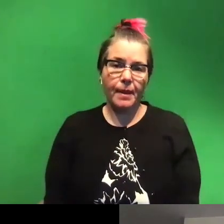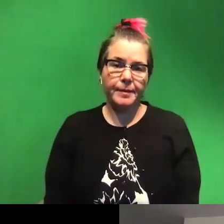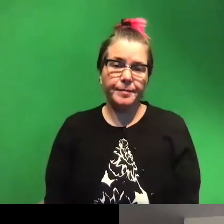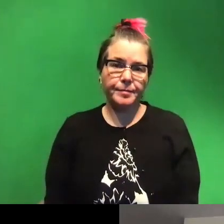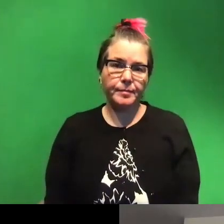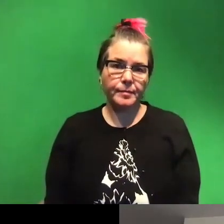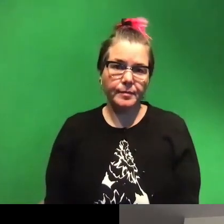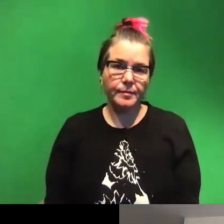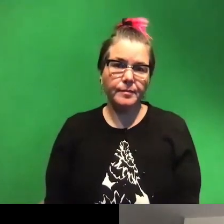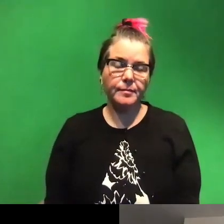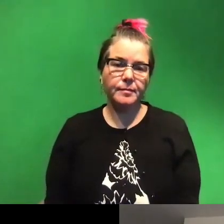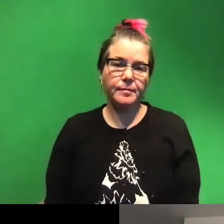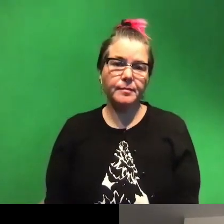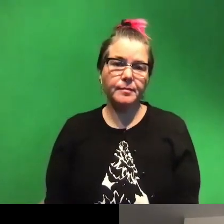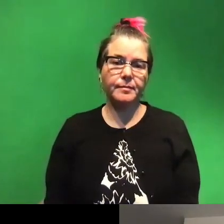But